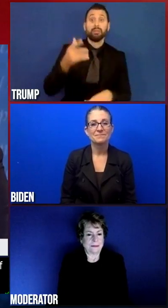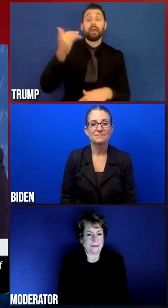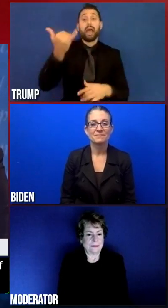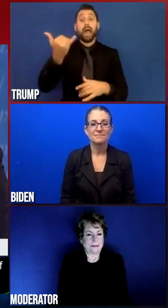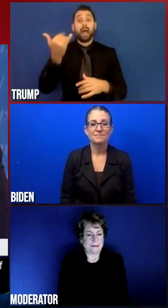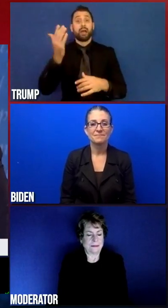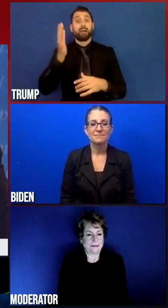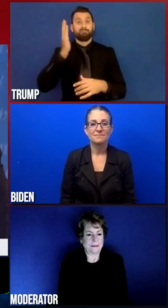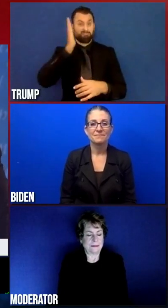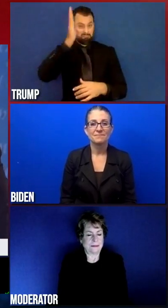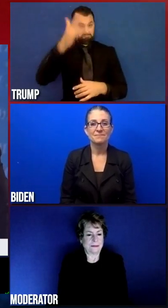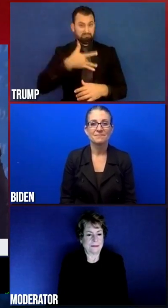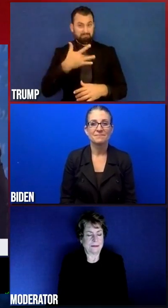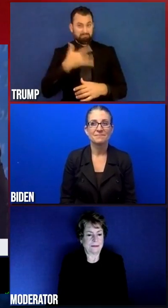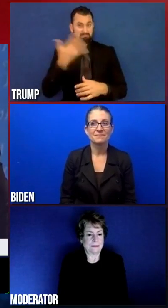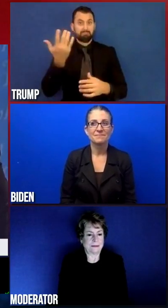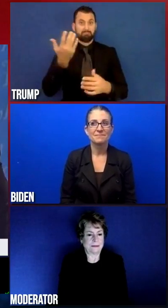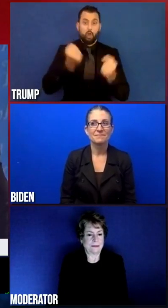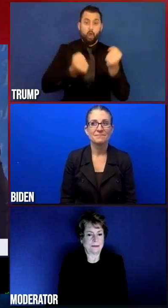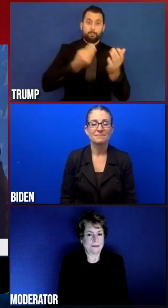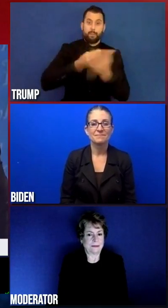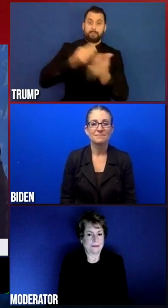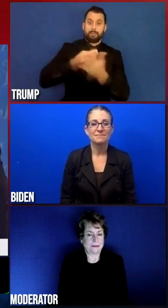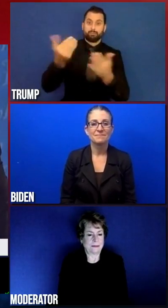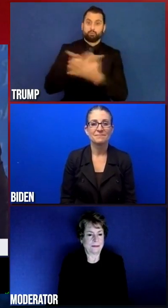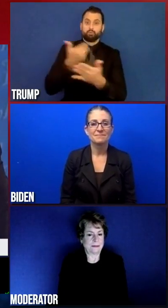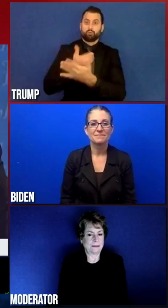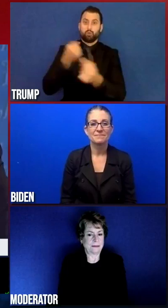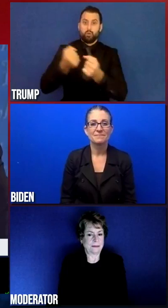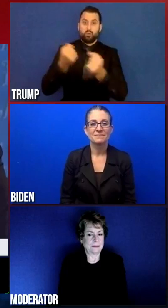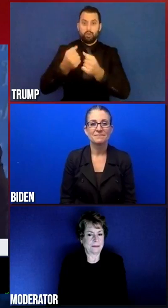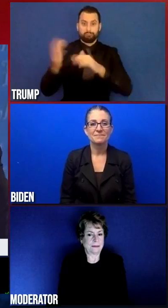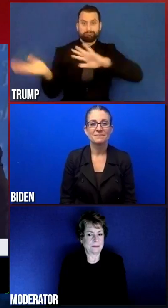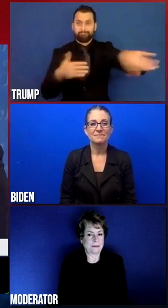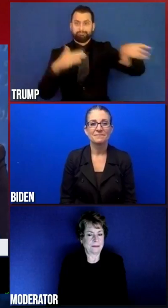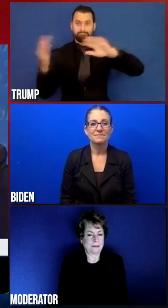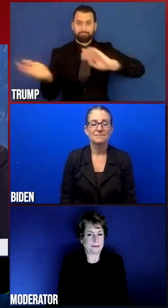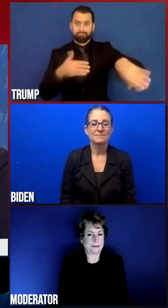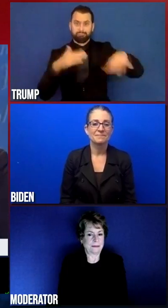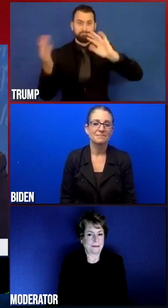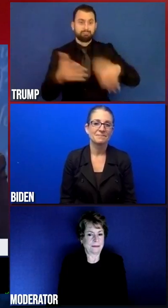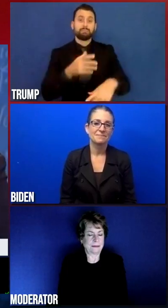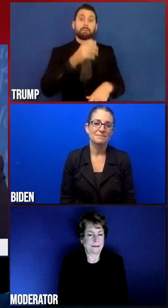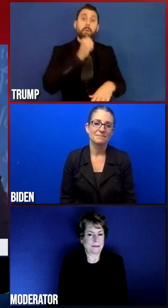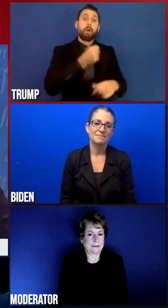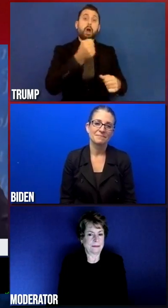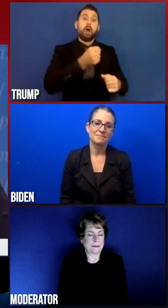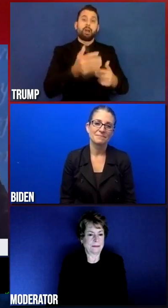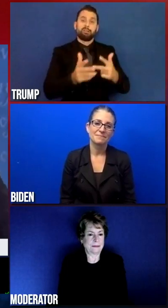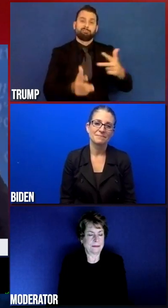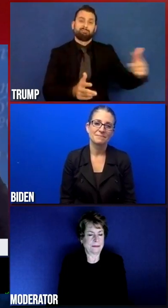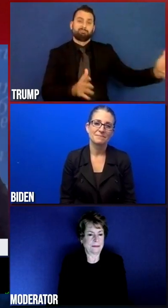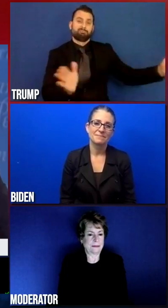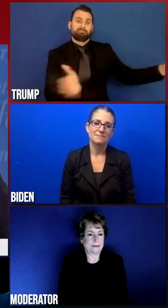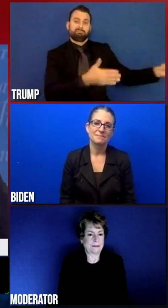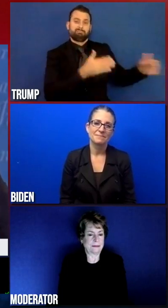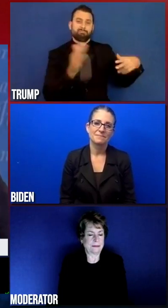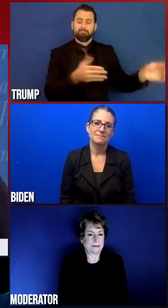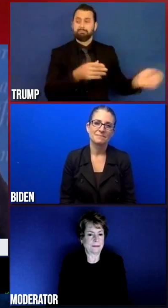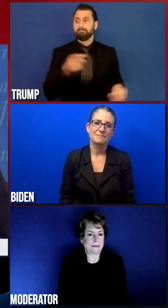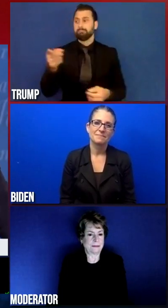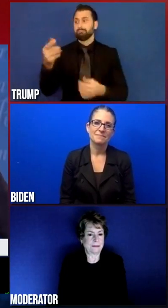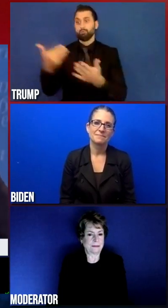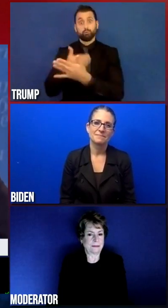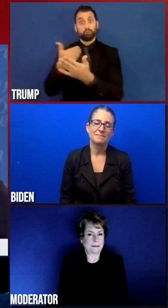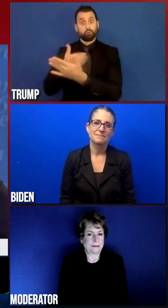old slugs out there that are 10, 12 years old. If you did that, the car would be safer. It would be much cheaper by But in the case of $3,500. California,